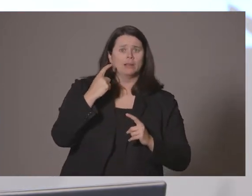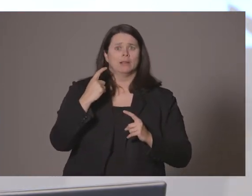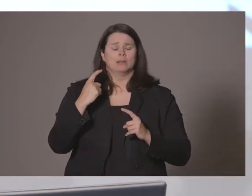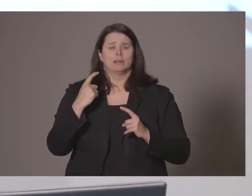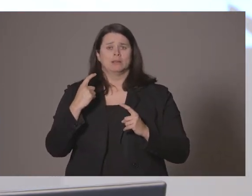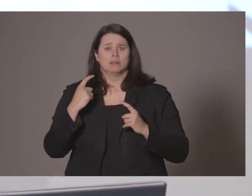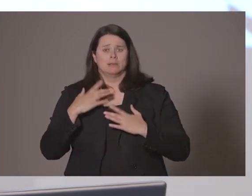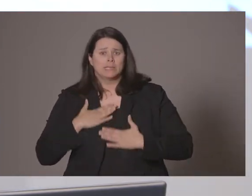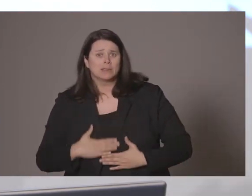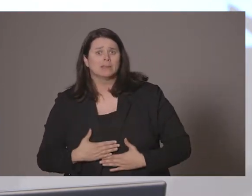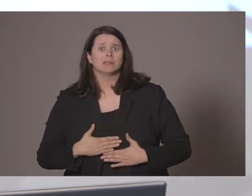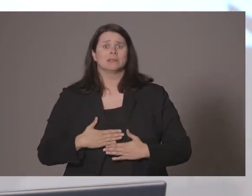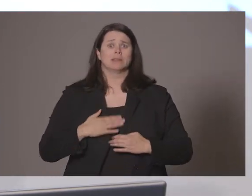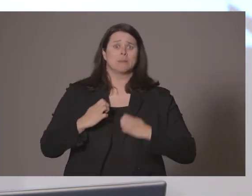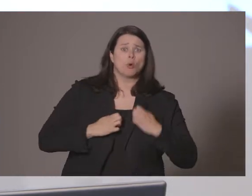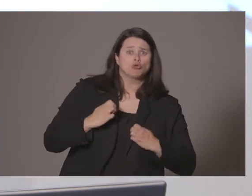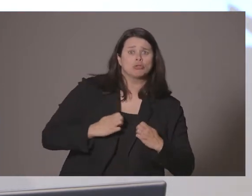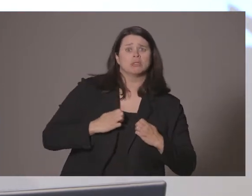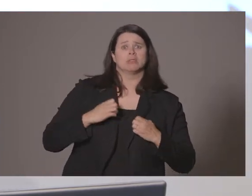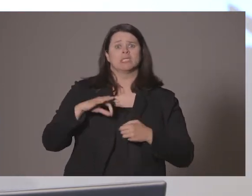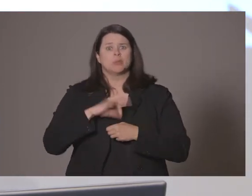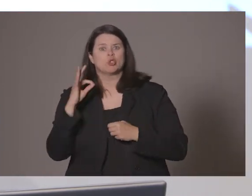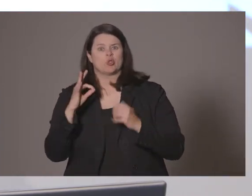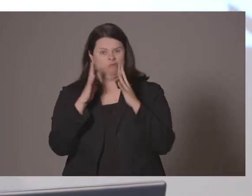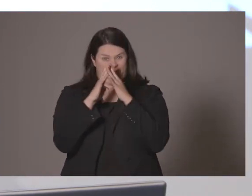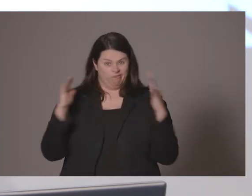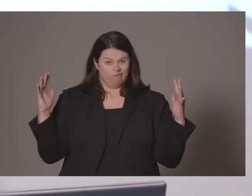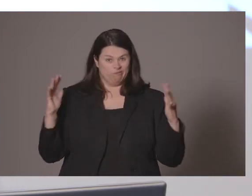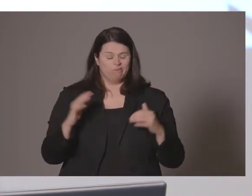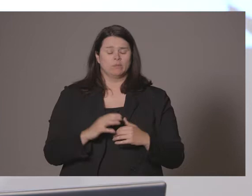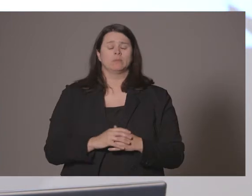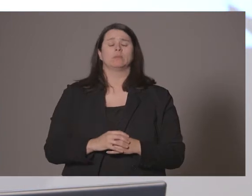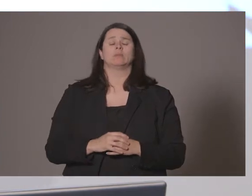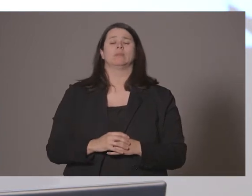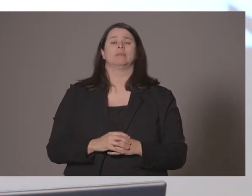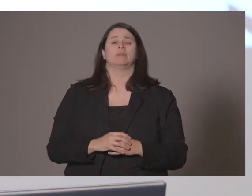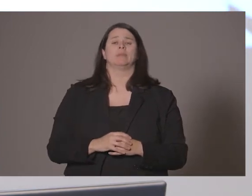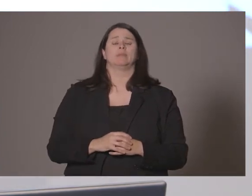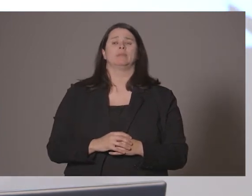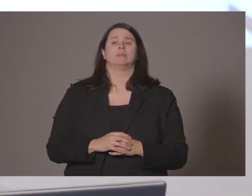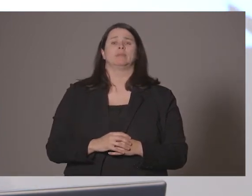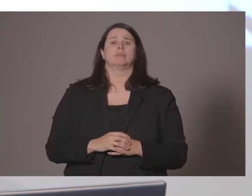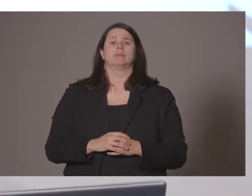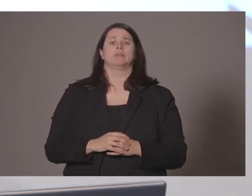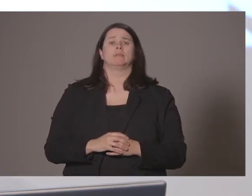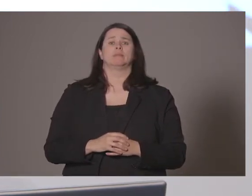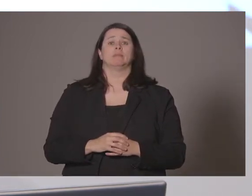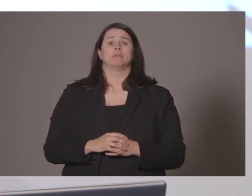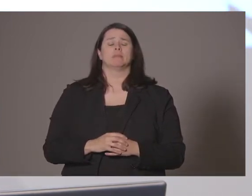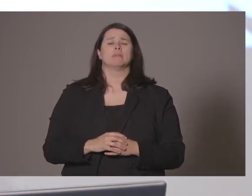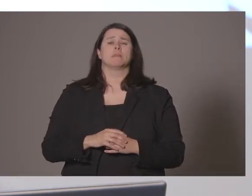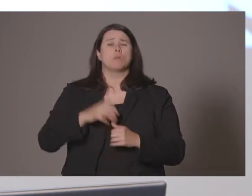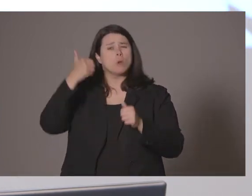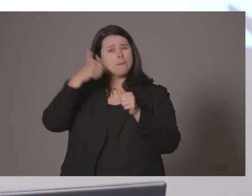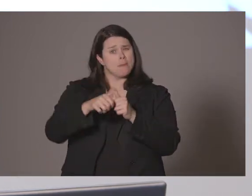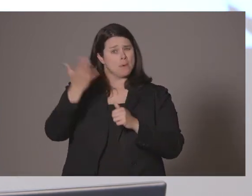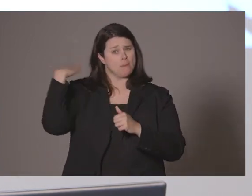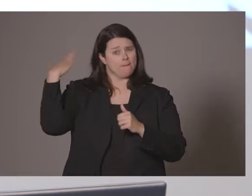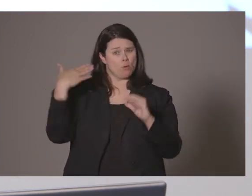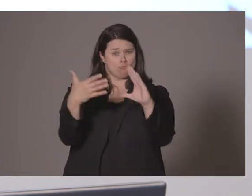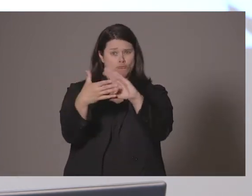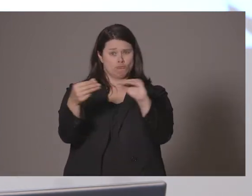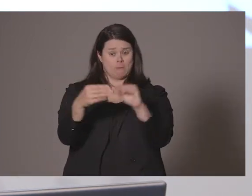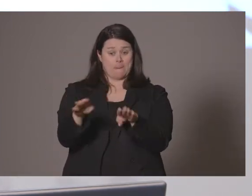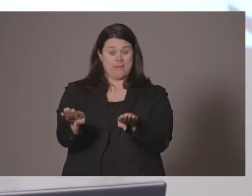From a nervous system perspective, this can kind of be boiled down, and believing that behavior is communication, this can be boiled down